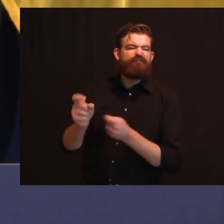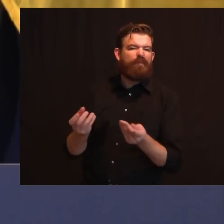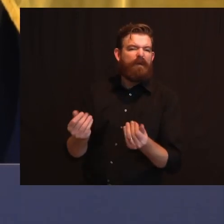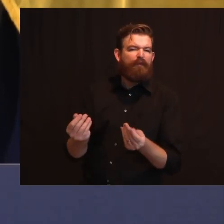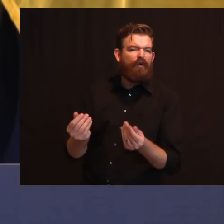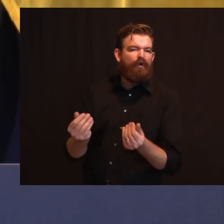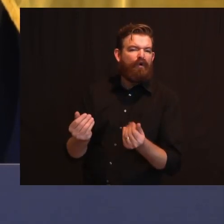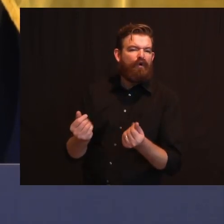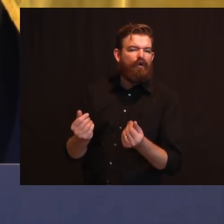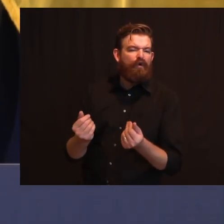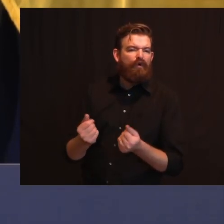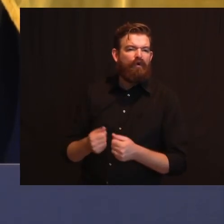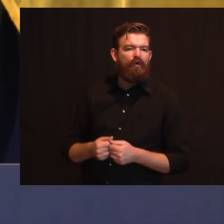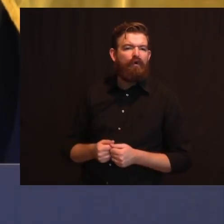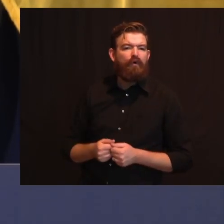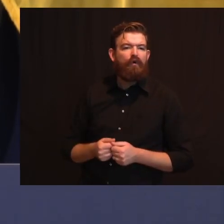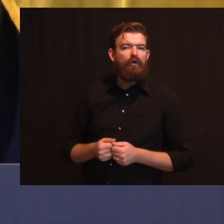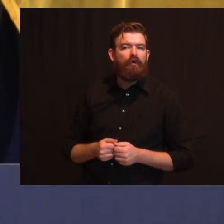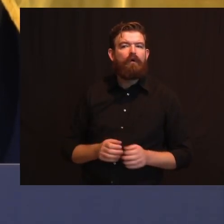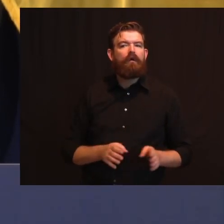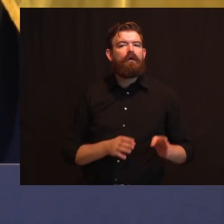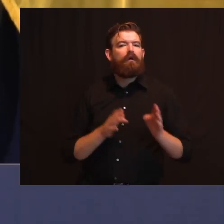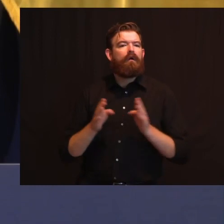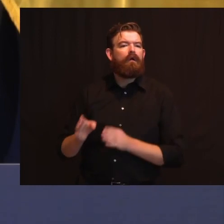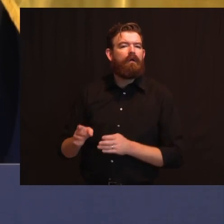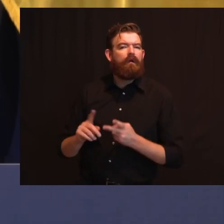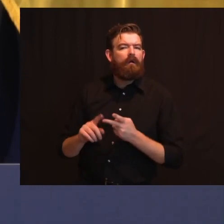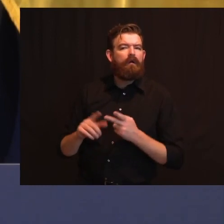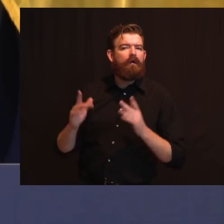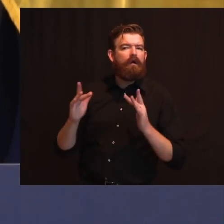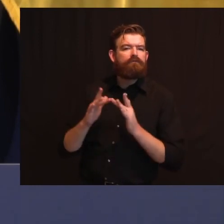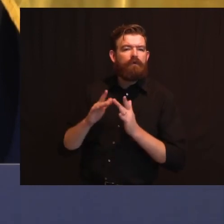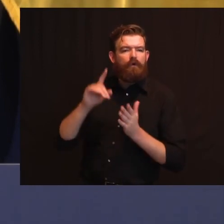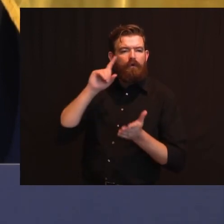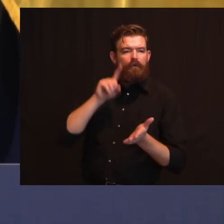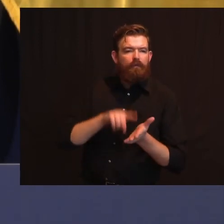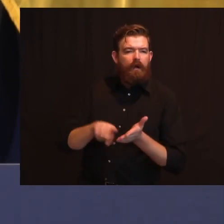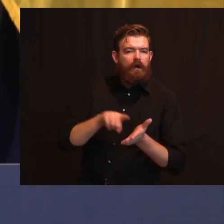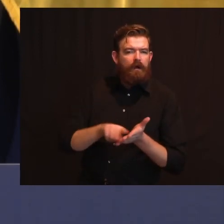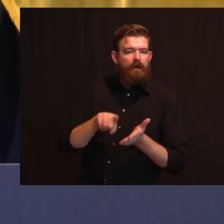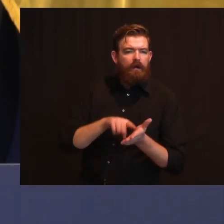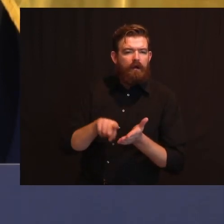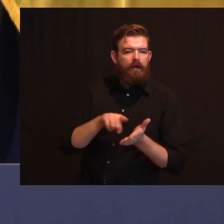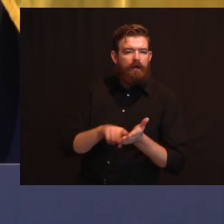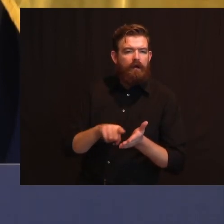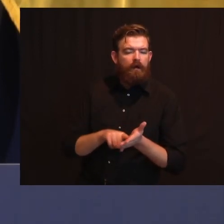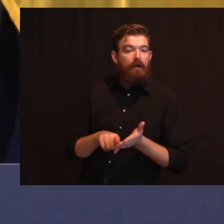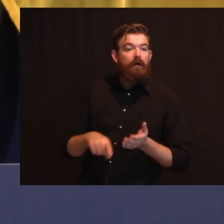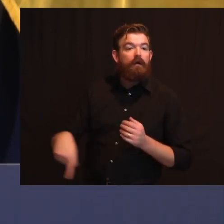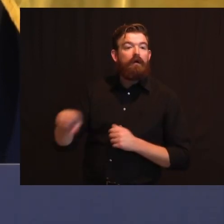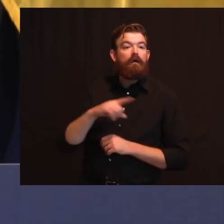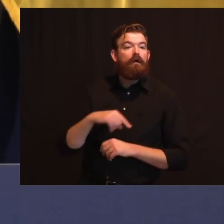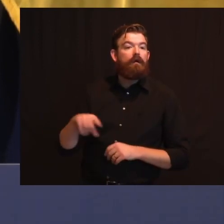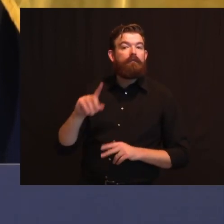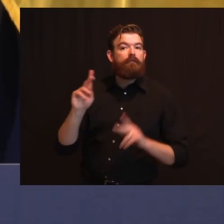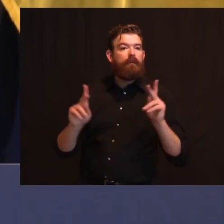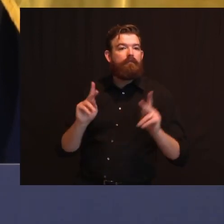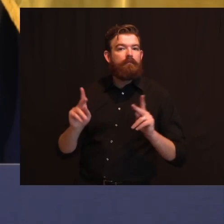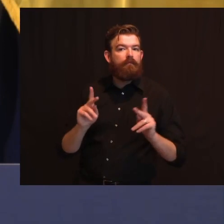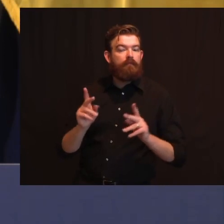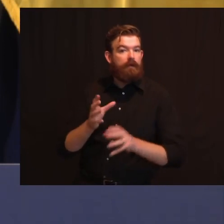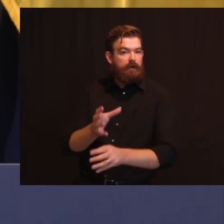copycats? Regarding contact tracers, are the contact tracers collecting information about why the people they call aren't